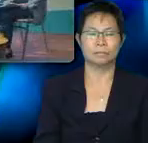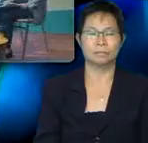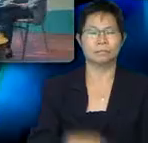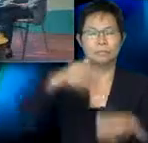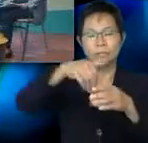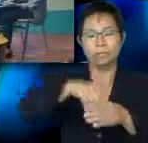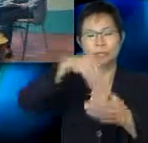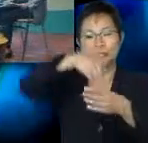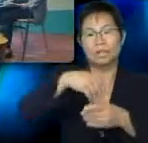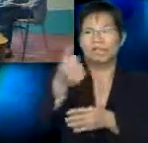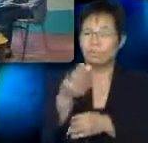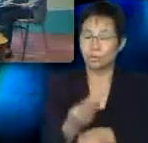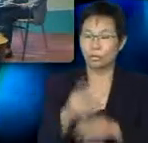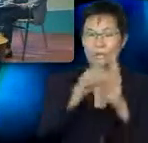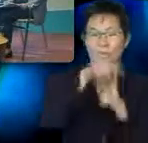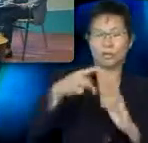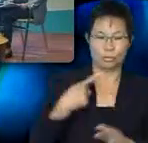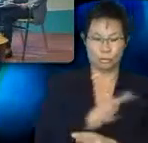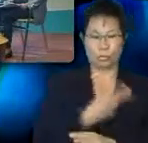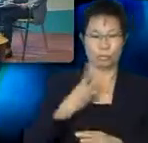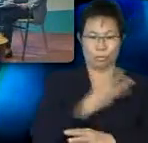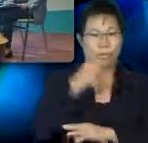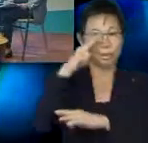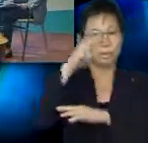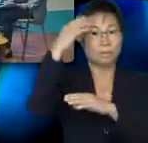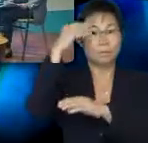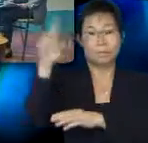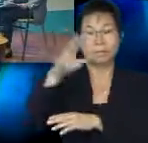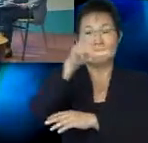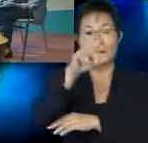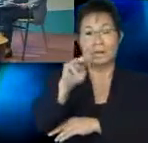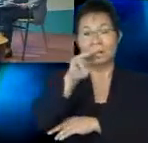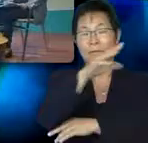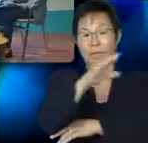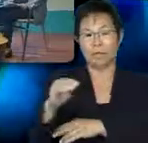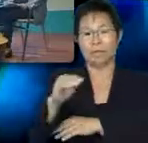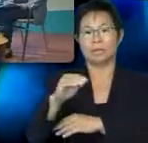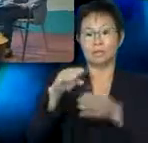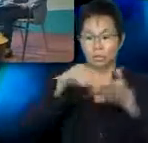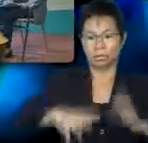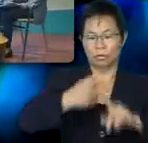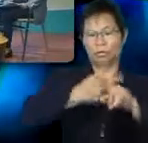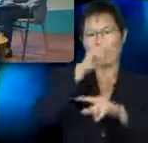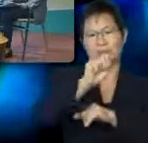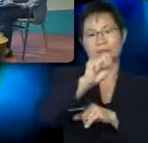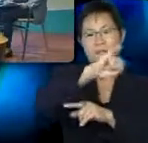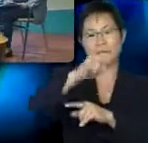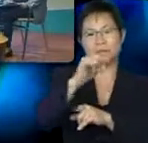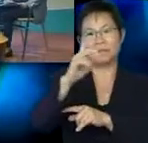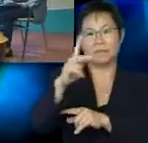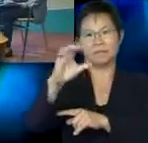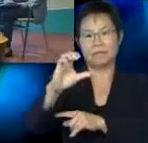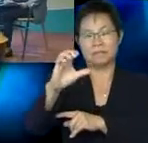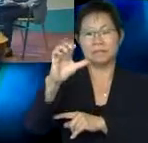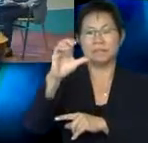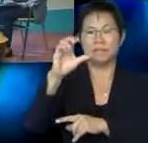In a few minutes, you will see Mr. Lim and his students from the SJKC